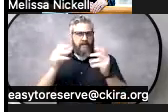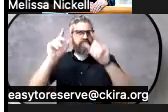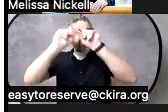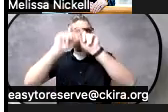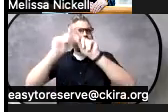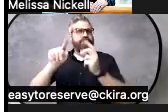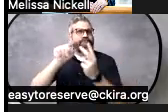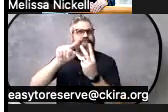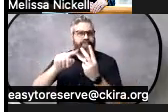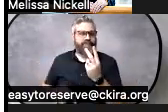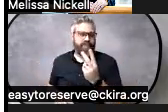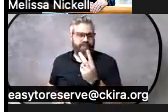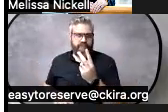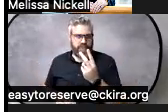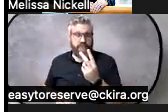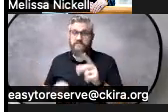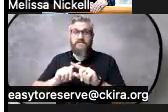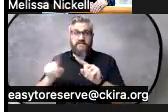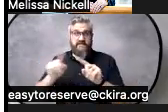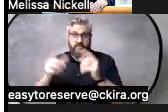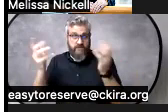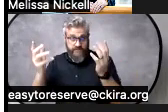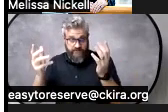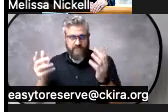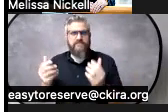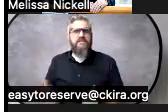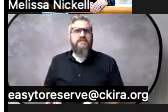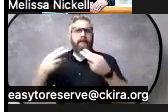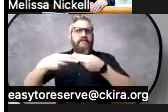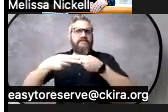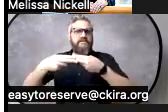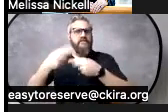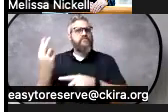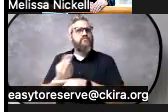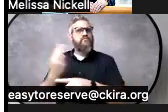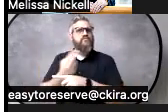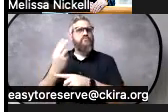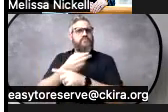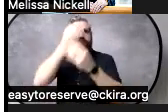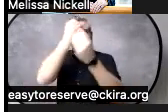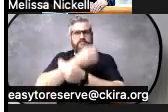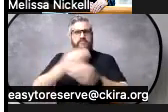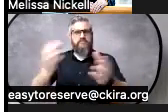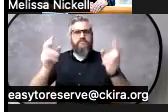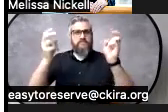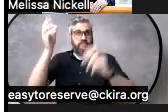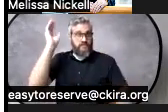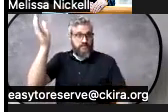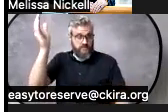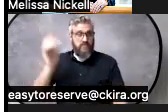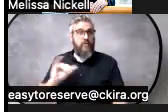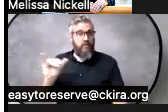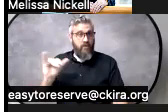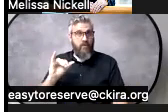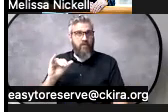types of presentations. The differences include the number of slides utilized to deliver the talk and